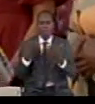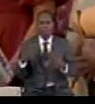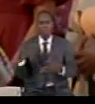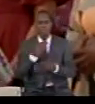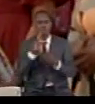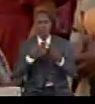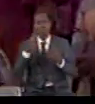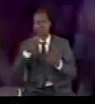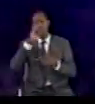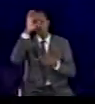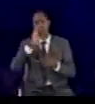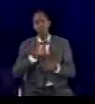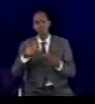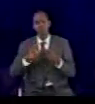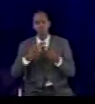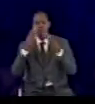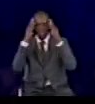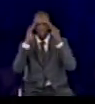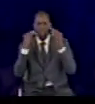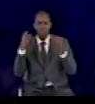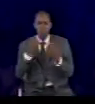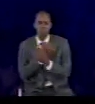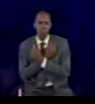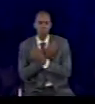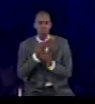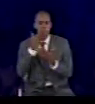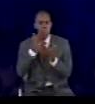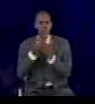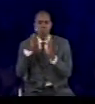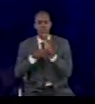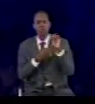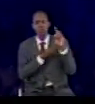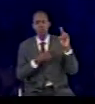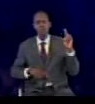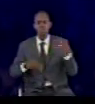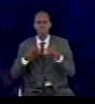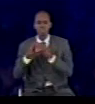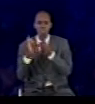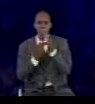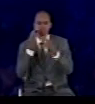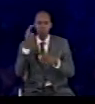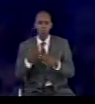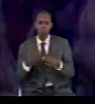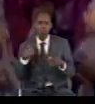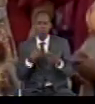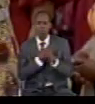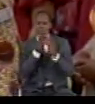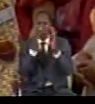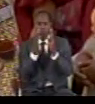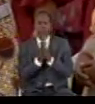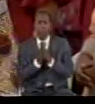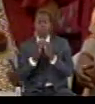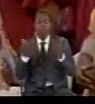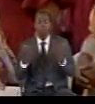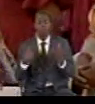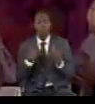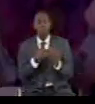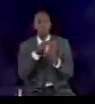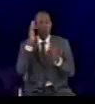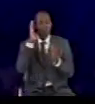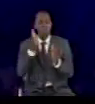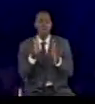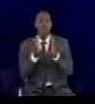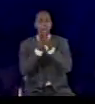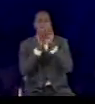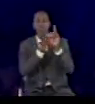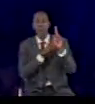the love and the goodness of god in jesus name we pray we're going to ask the lord that he